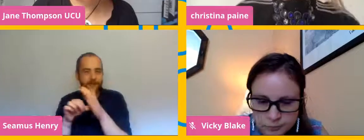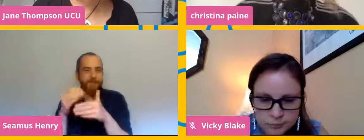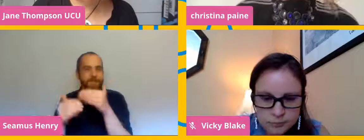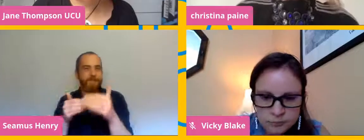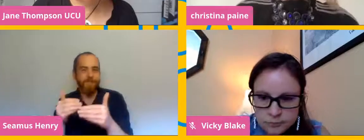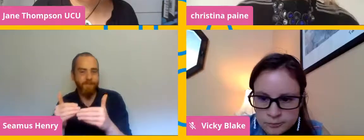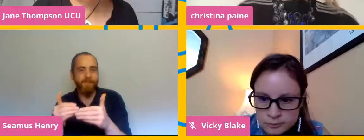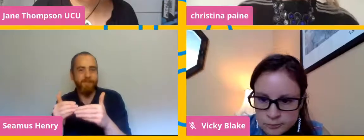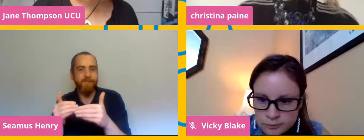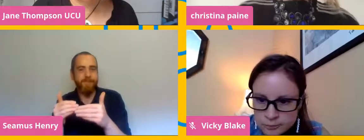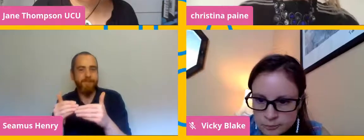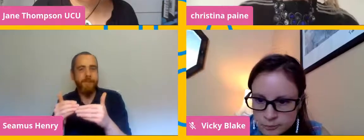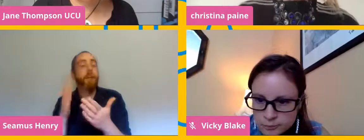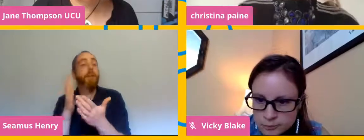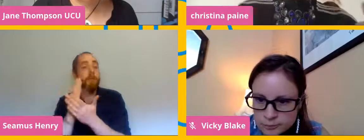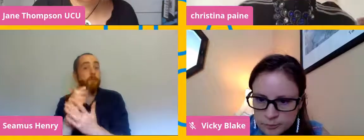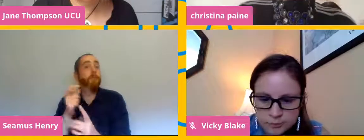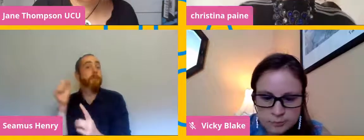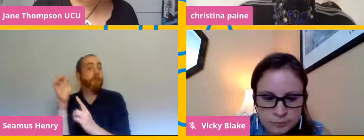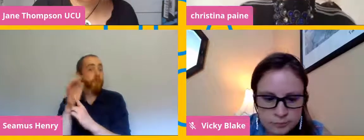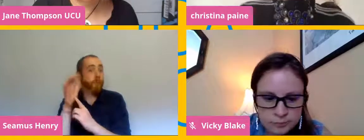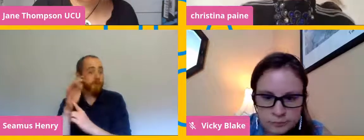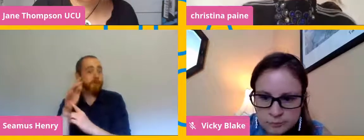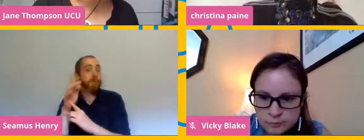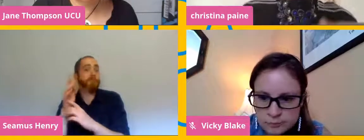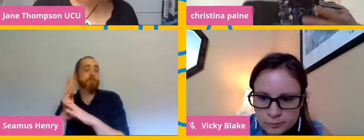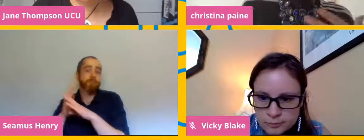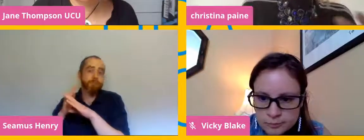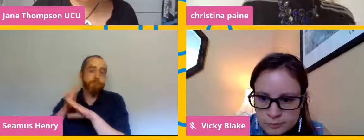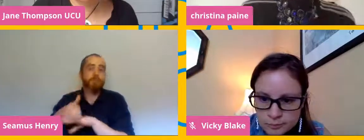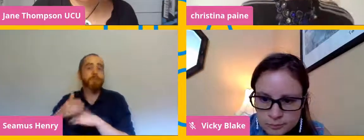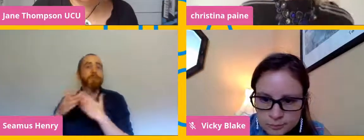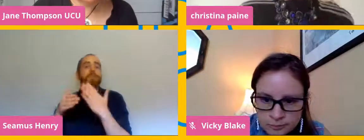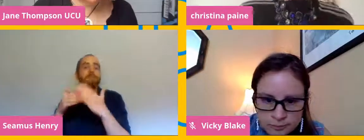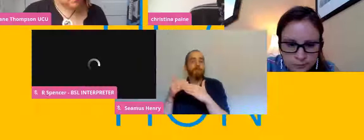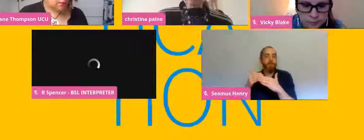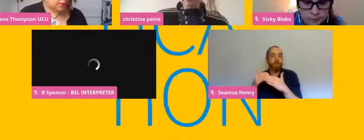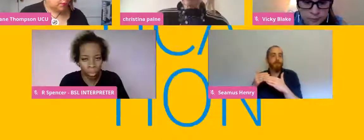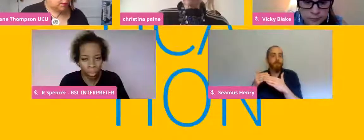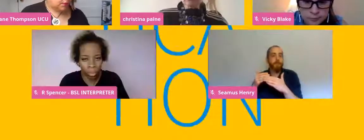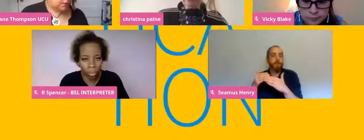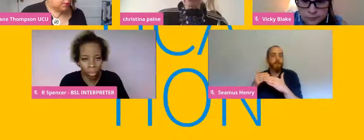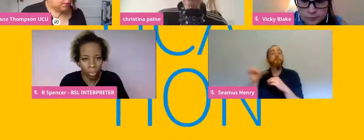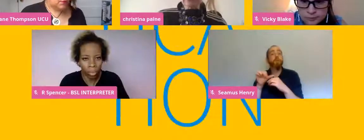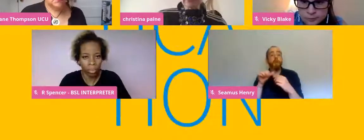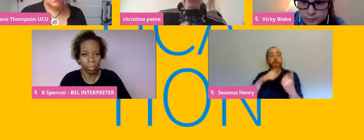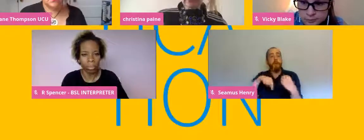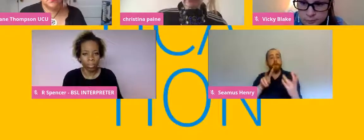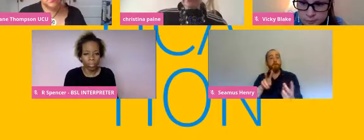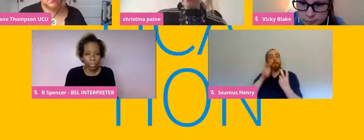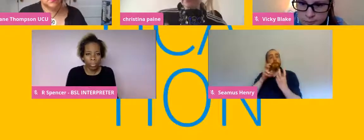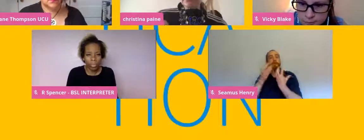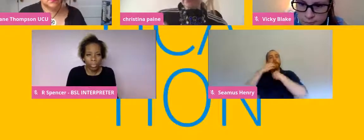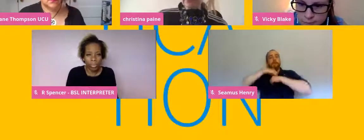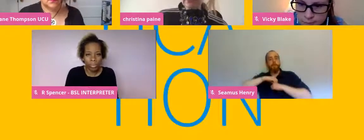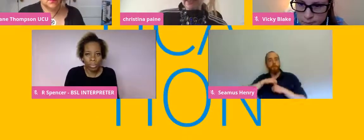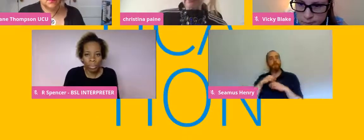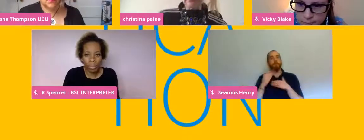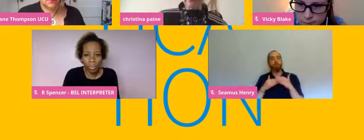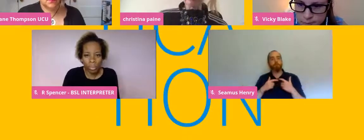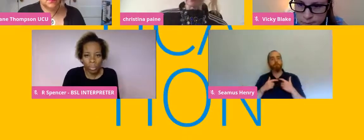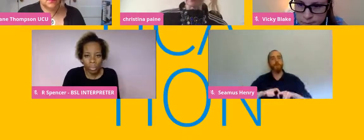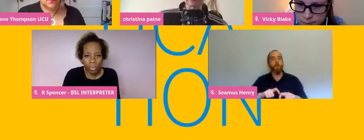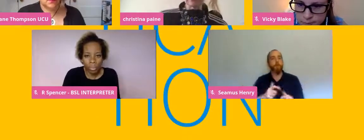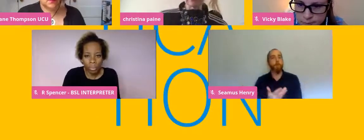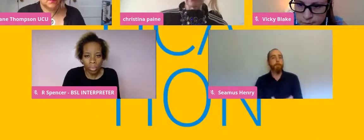put several really they are important motions to HEC, upon which I can see that they've been taken on board,